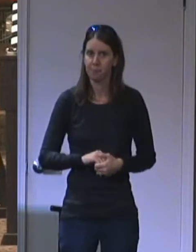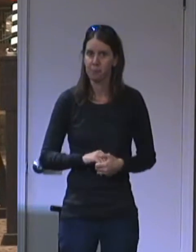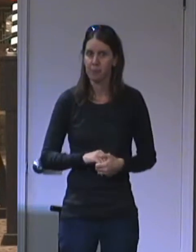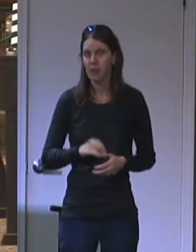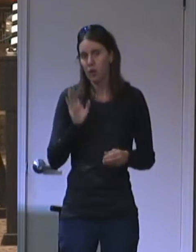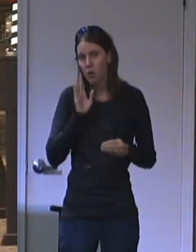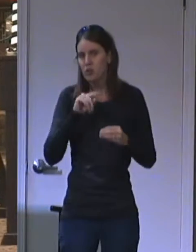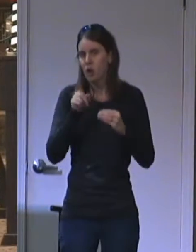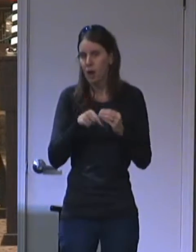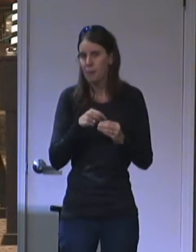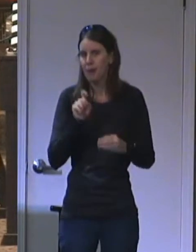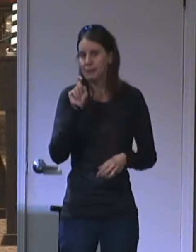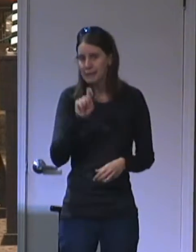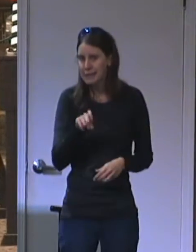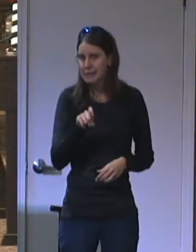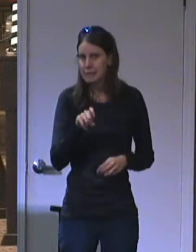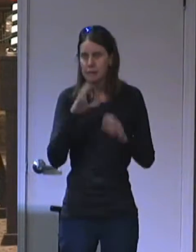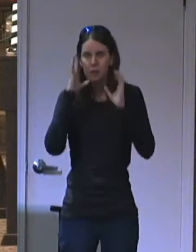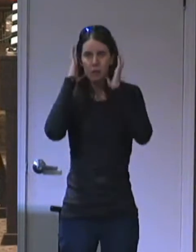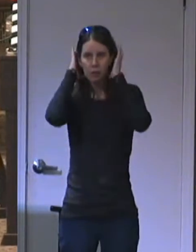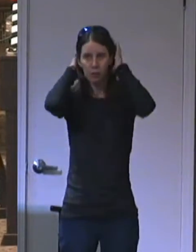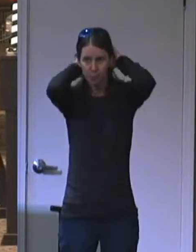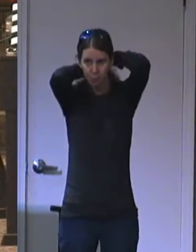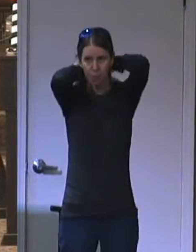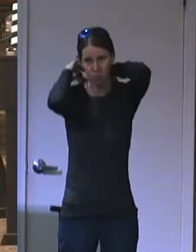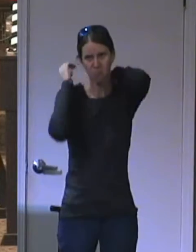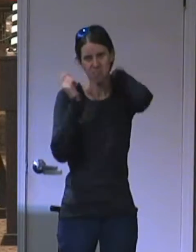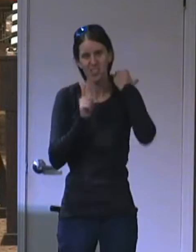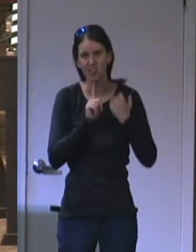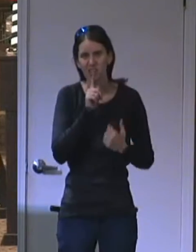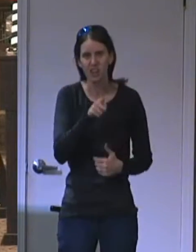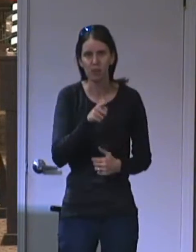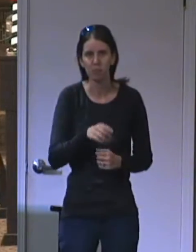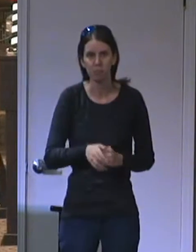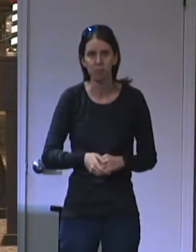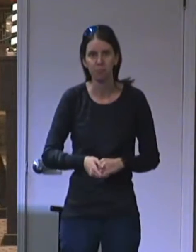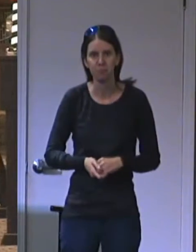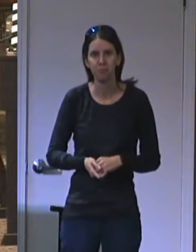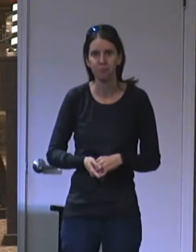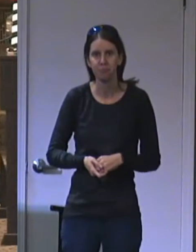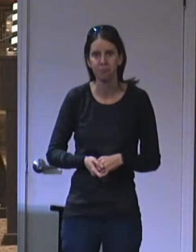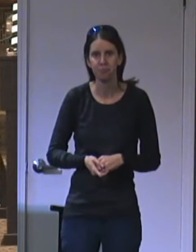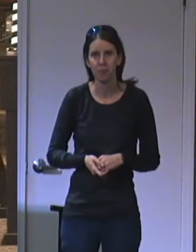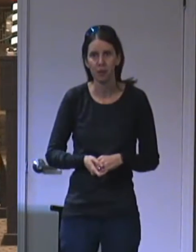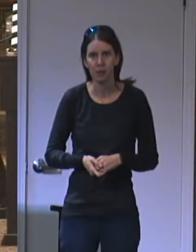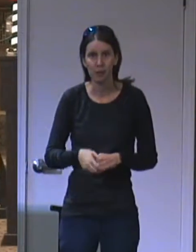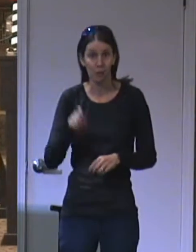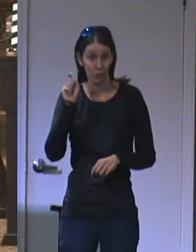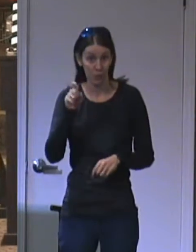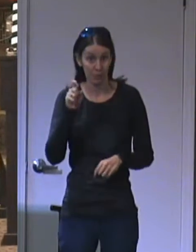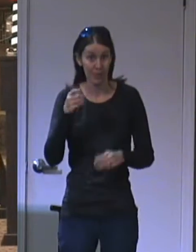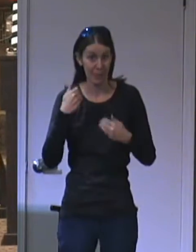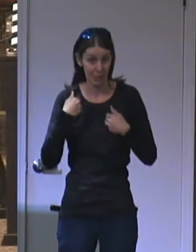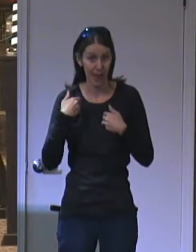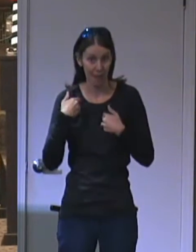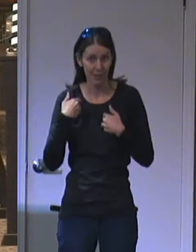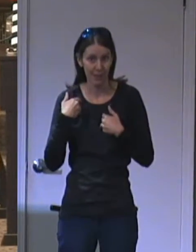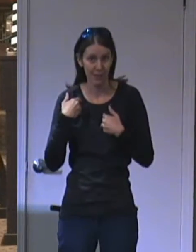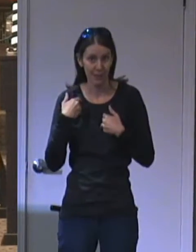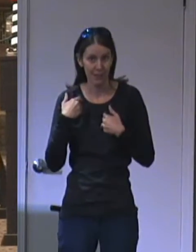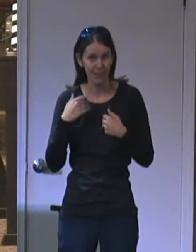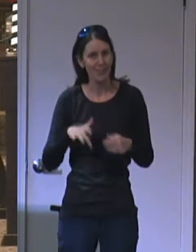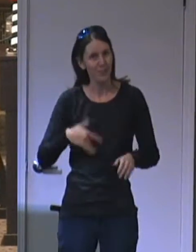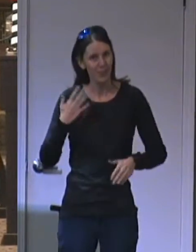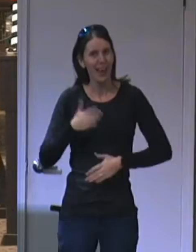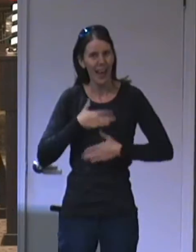You know, when we talk about our needs, they're real. And when our needs are met, we do